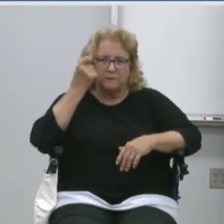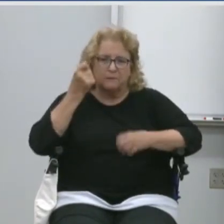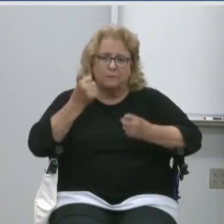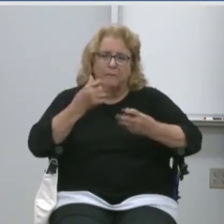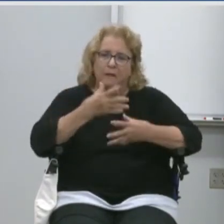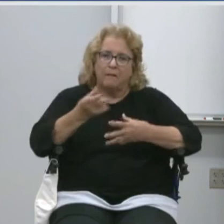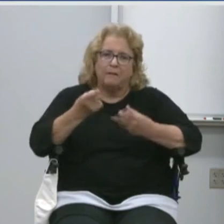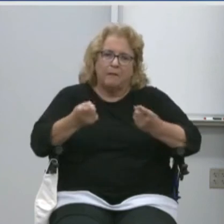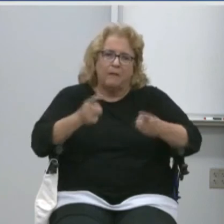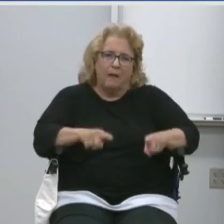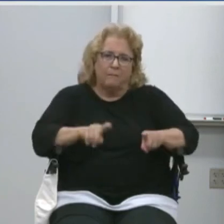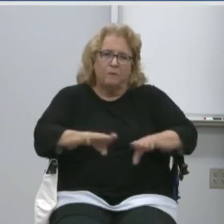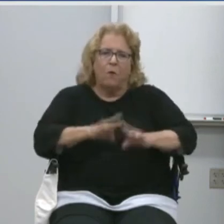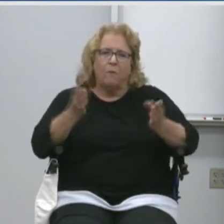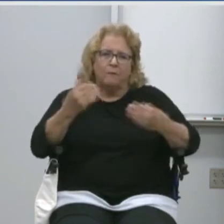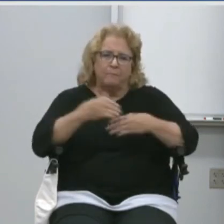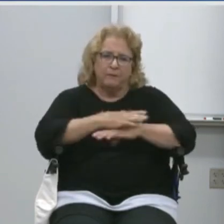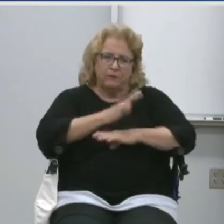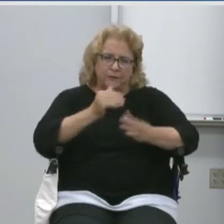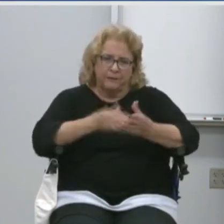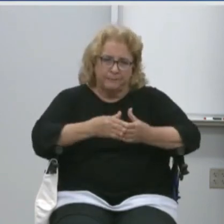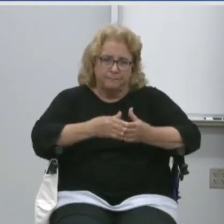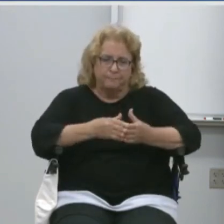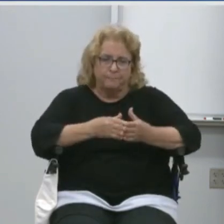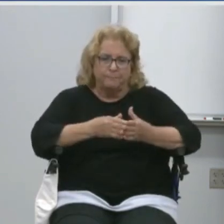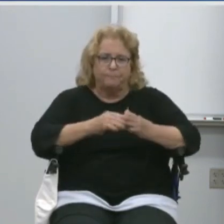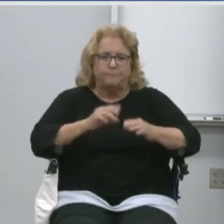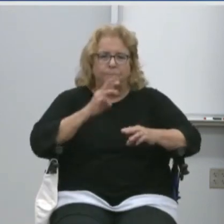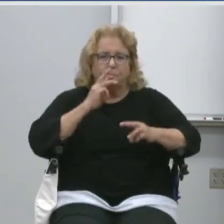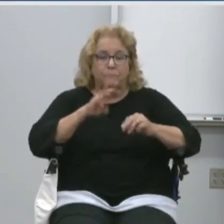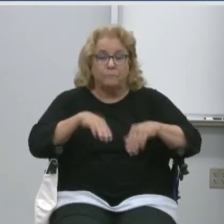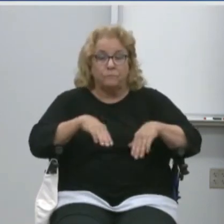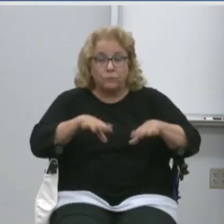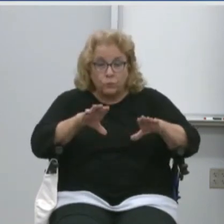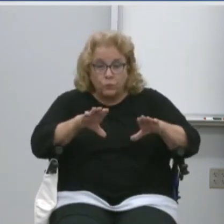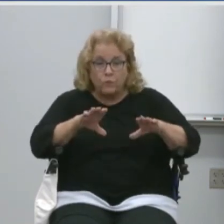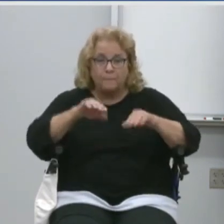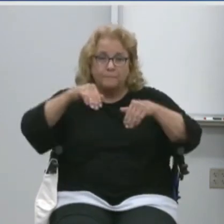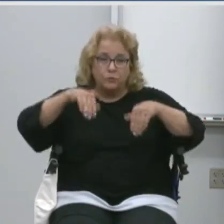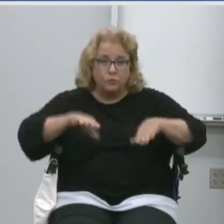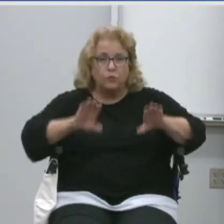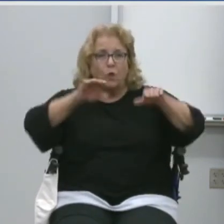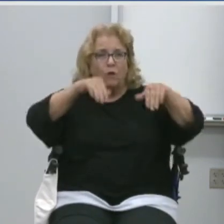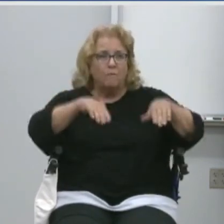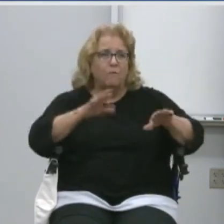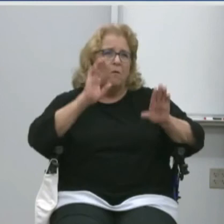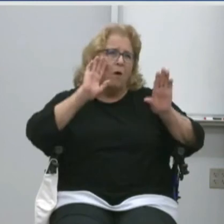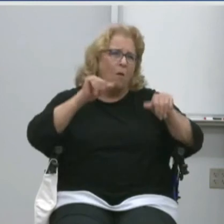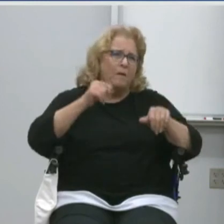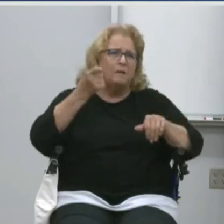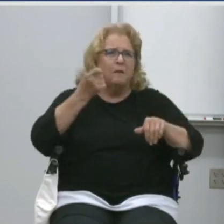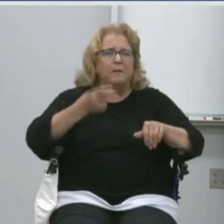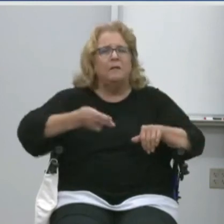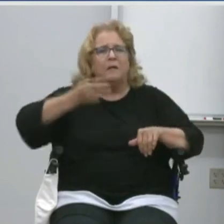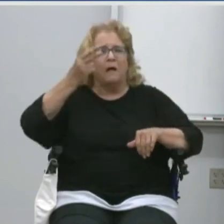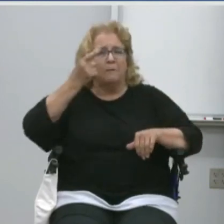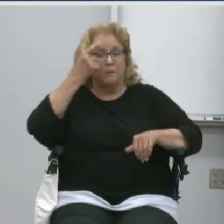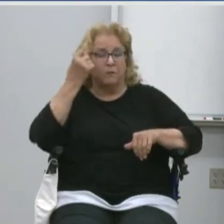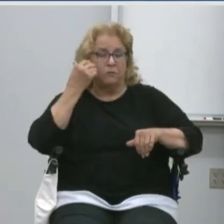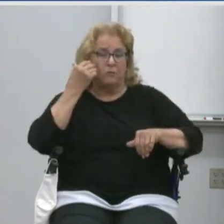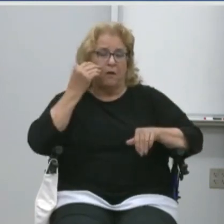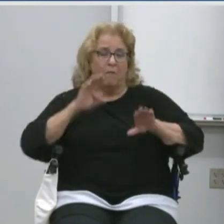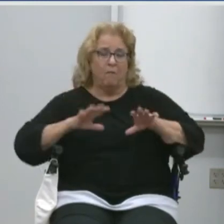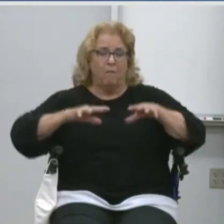to occur to reopen the beach. The surf being what it is, we're actually hoping for a little bit of high surf because, as you know, we've